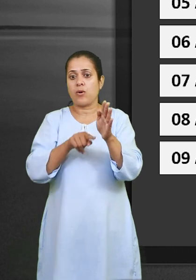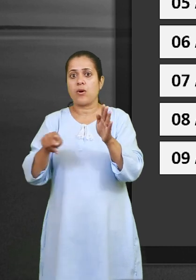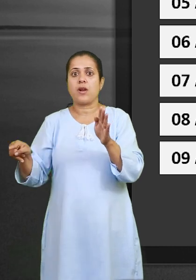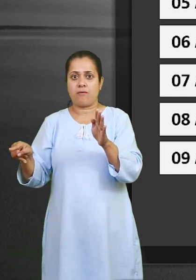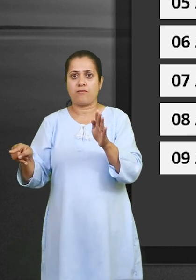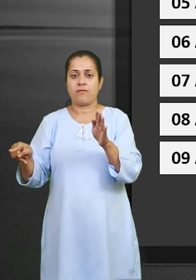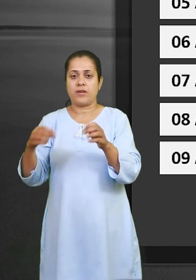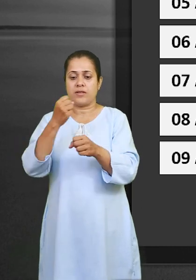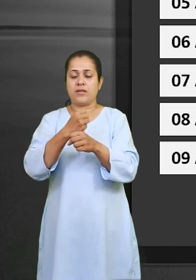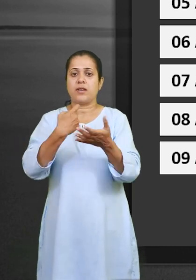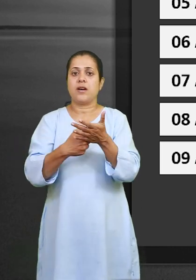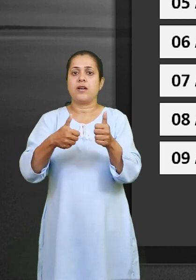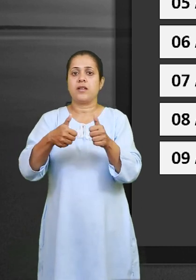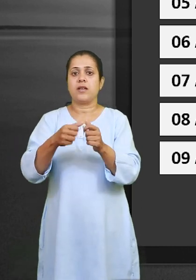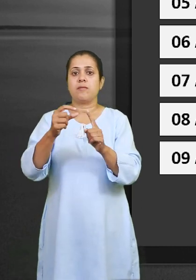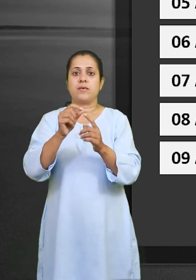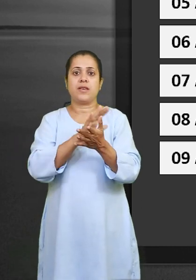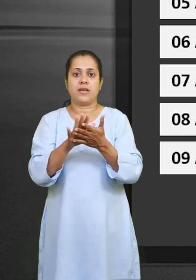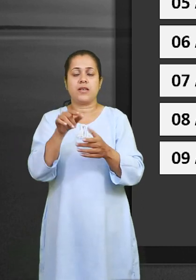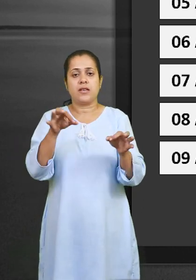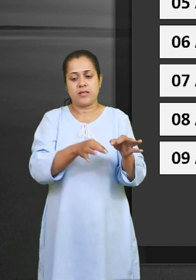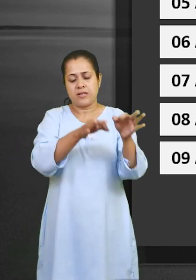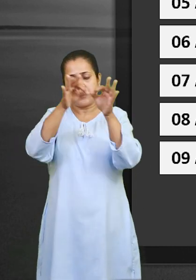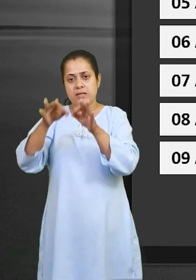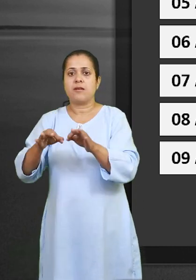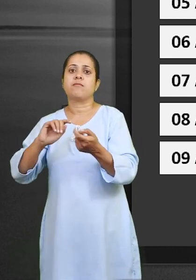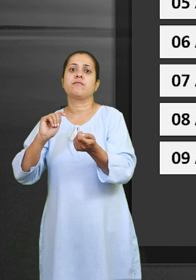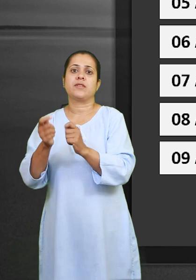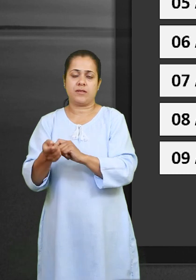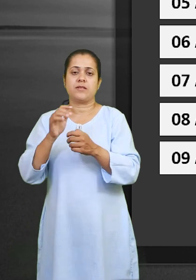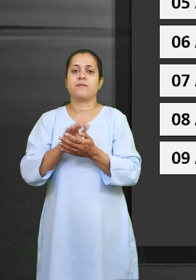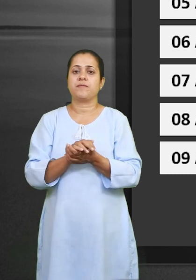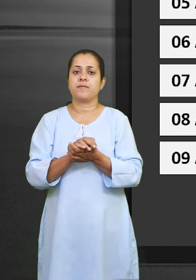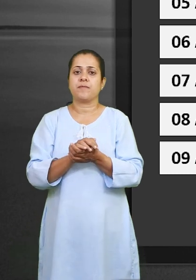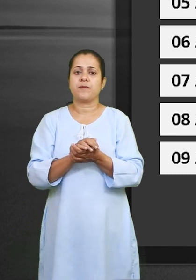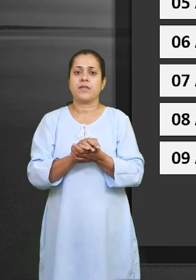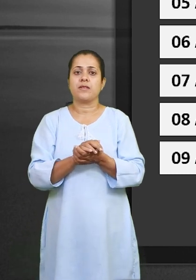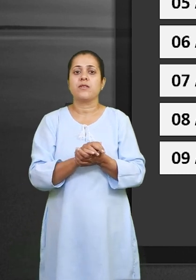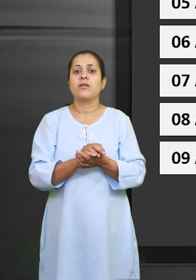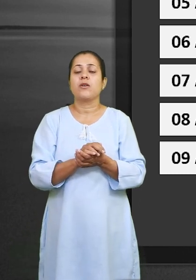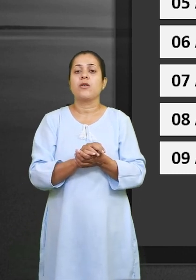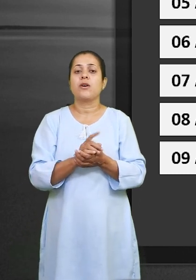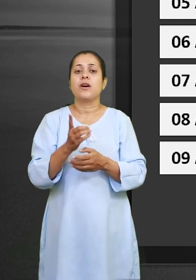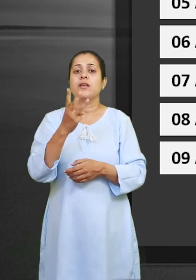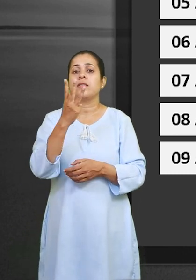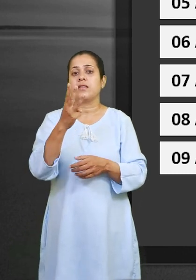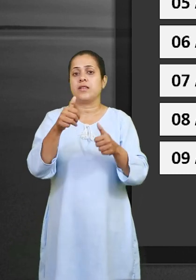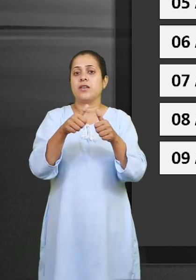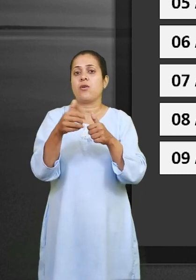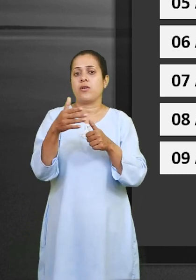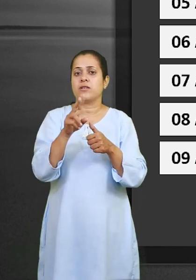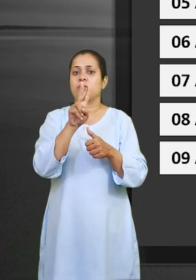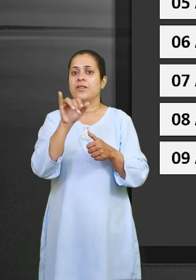a graph. So here I have a graph, and let me plot the day 3 as 26